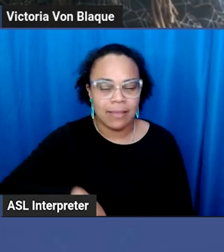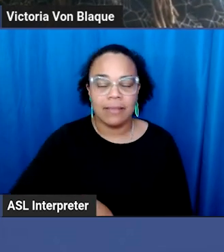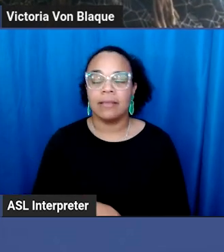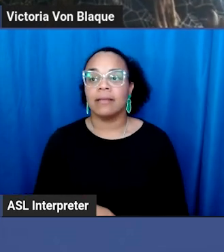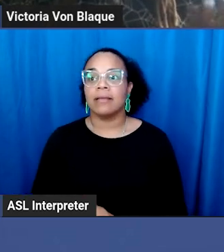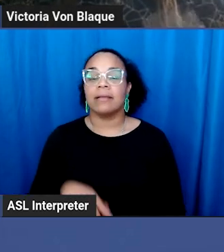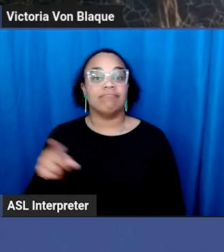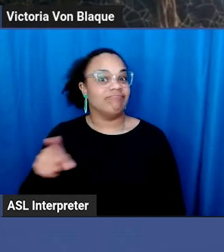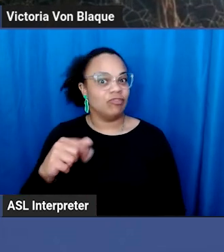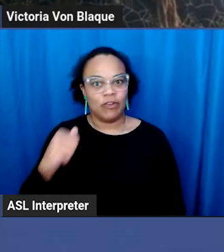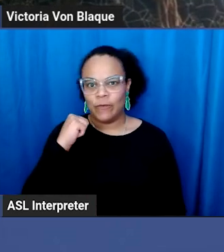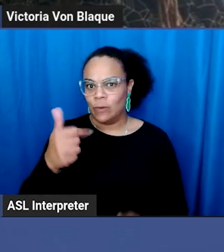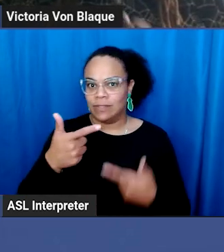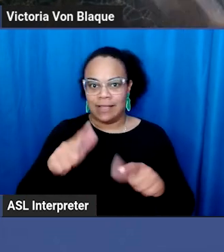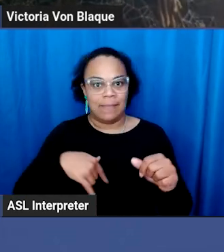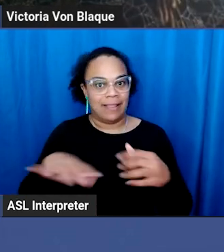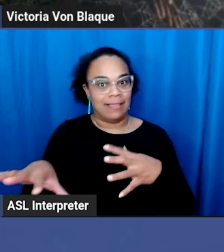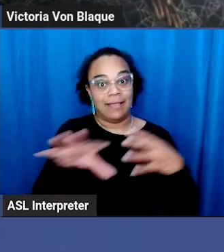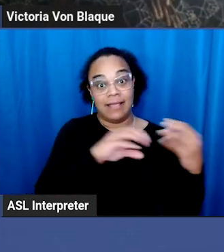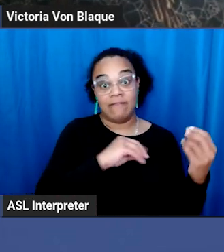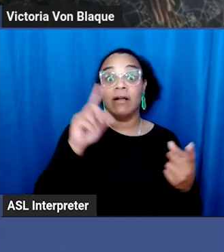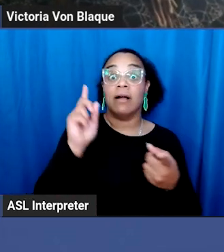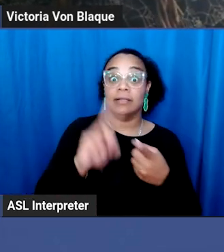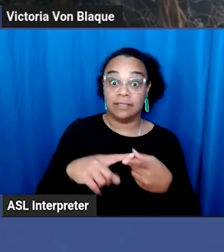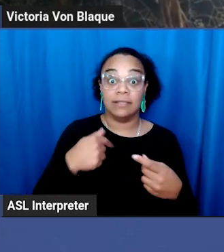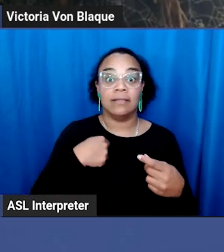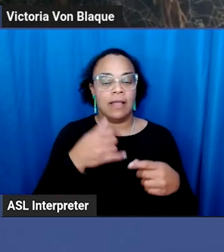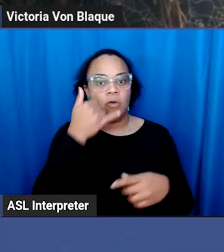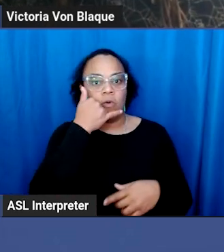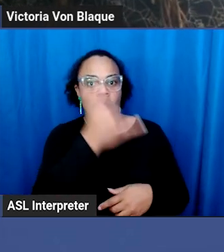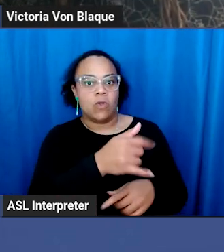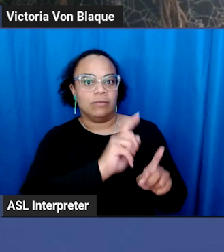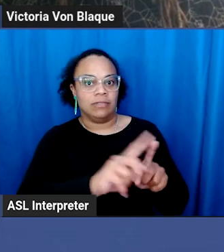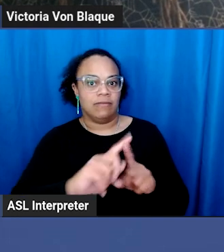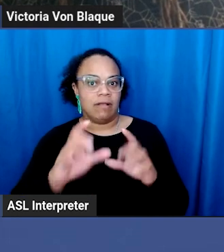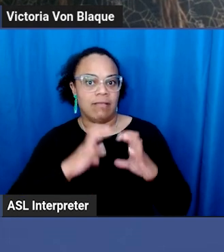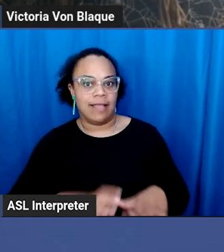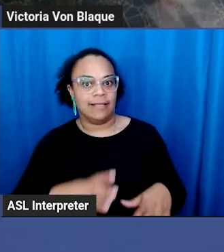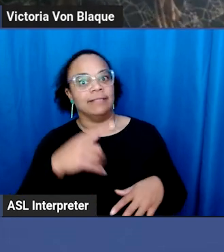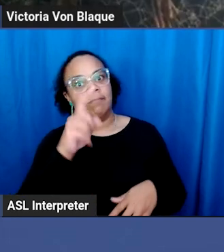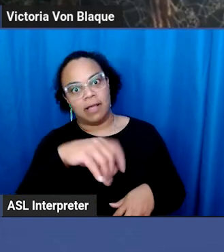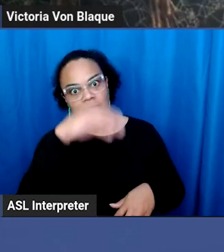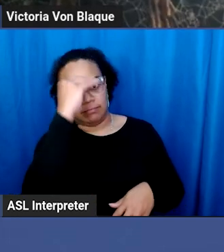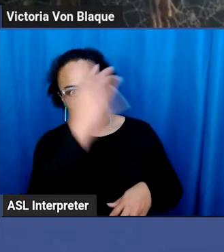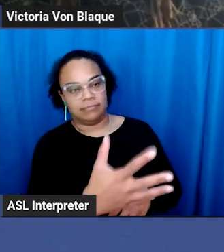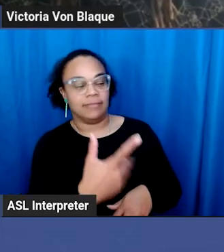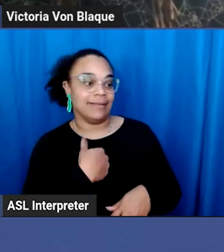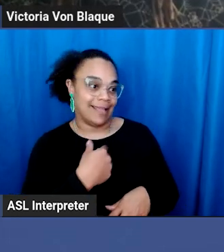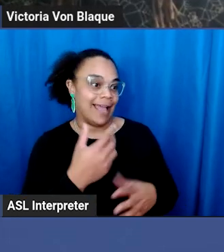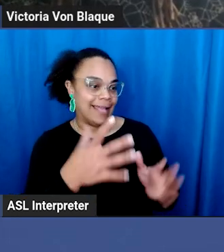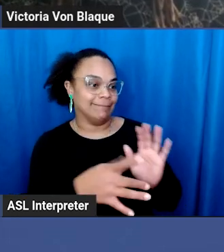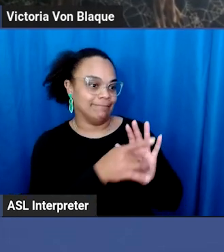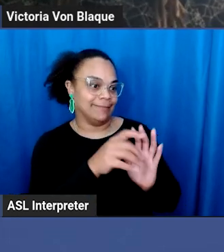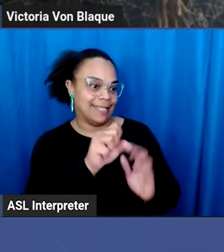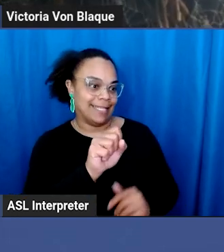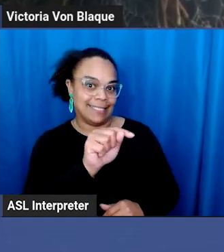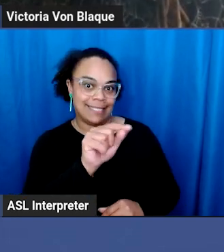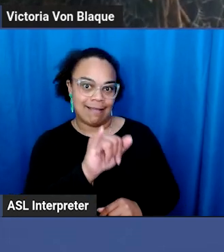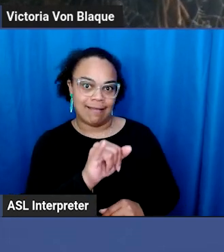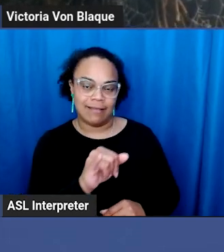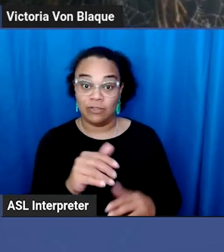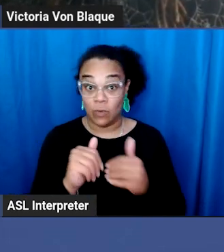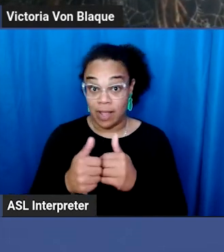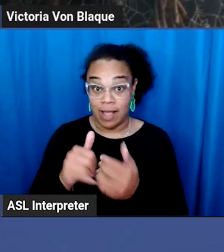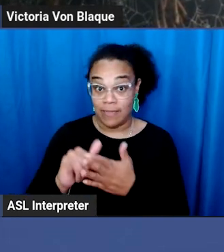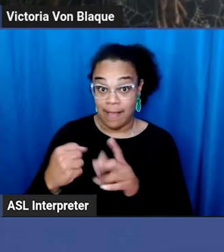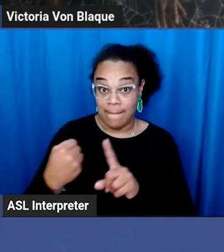clients to let them know that I had caught an STI at the time. So what did that do for me? I didn't